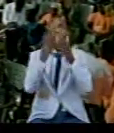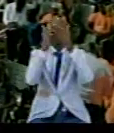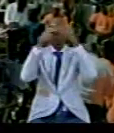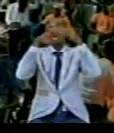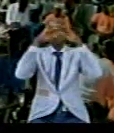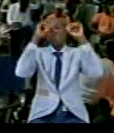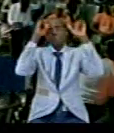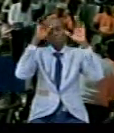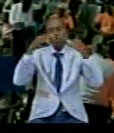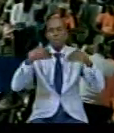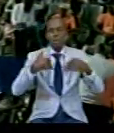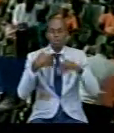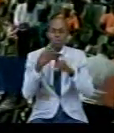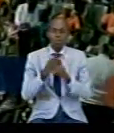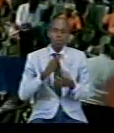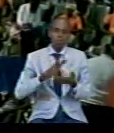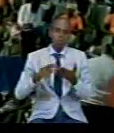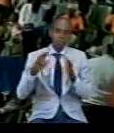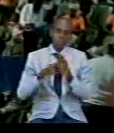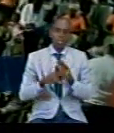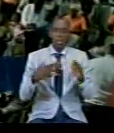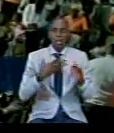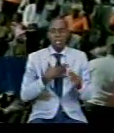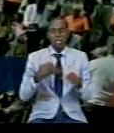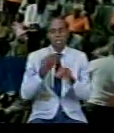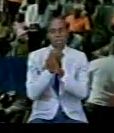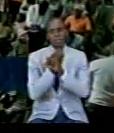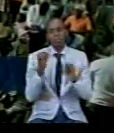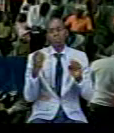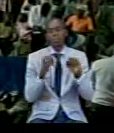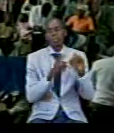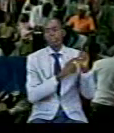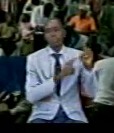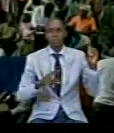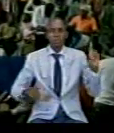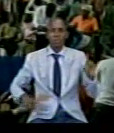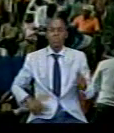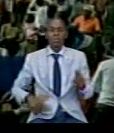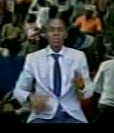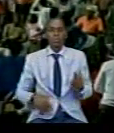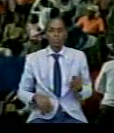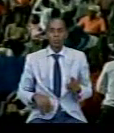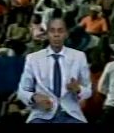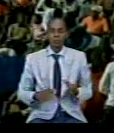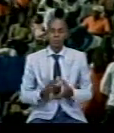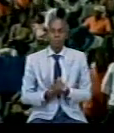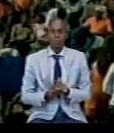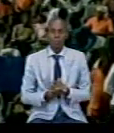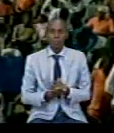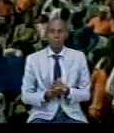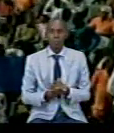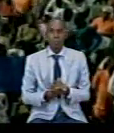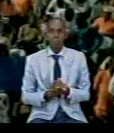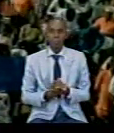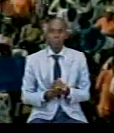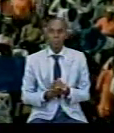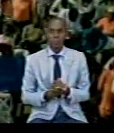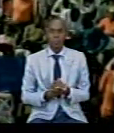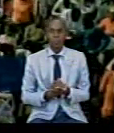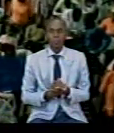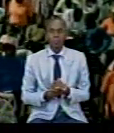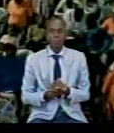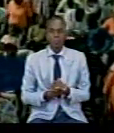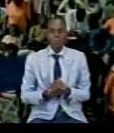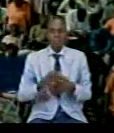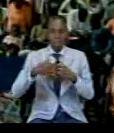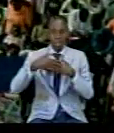got the salvation of the Lord. We call on our state overseer to lead us before I come to pray for